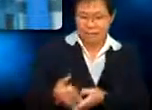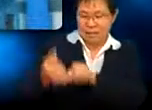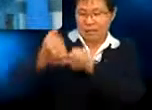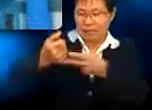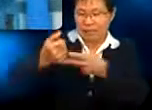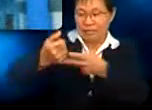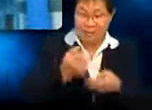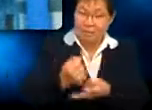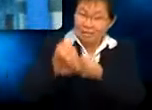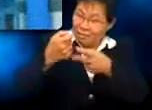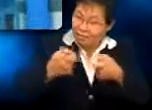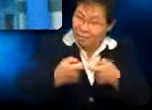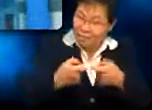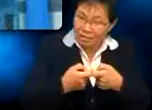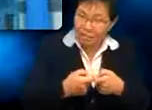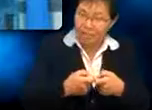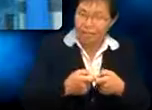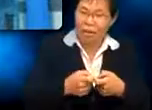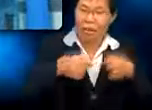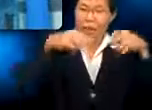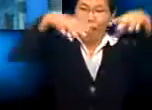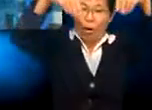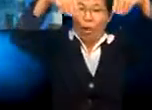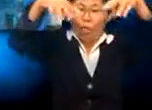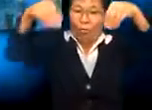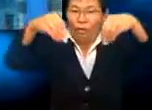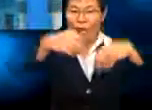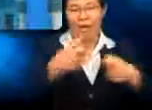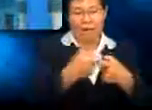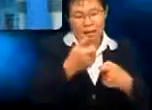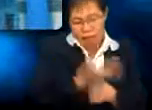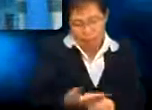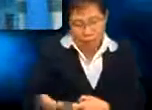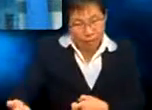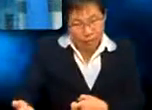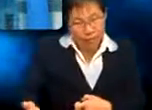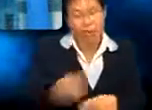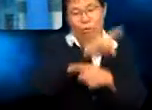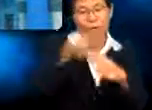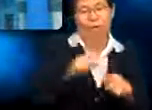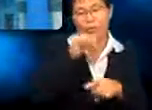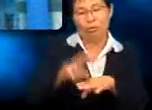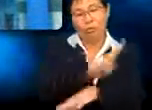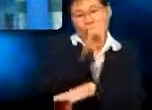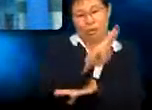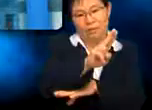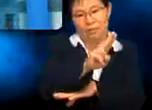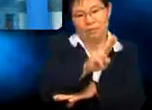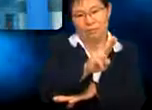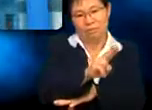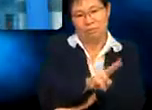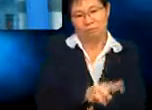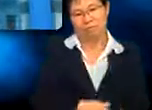Save electricity. Turn off lights and electrical appliances when you are not using them.